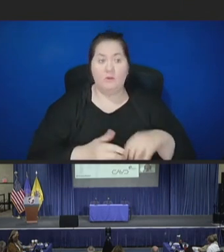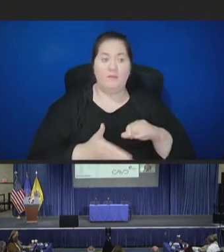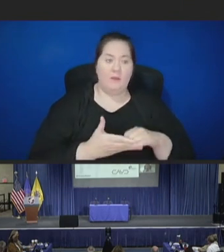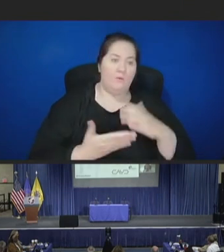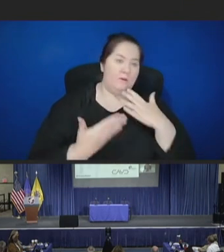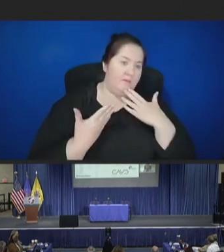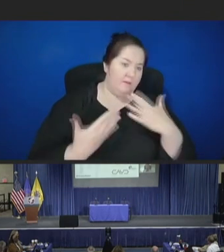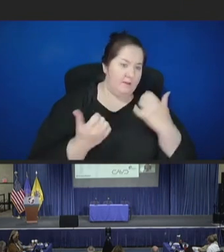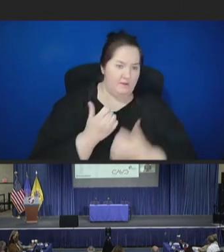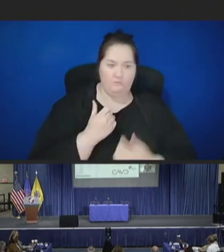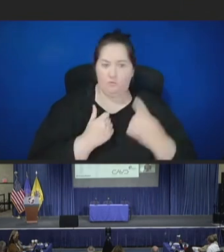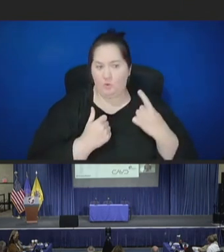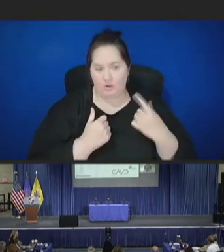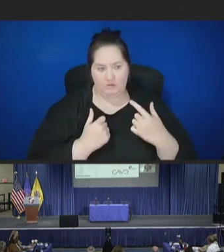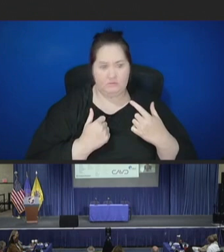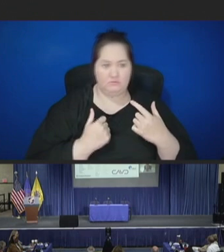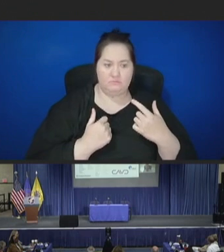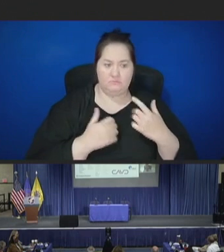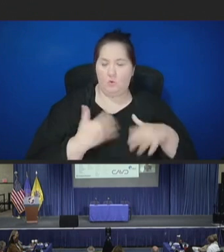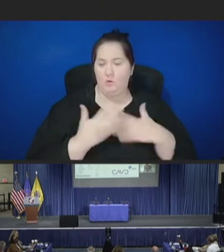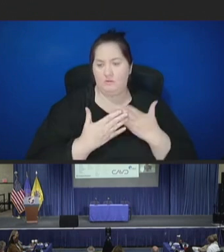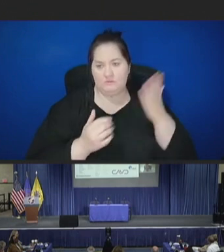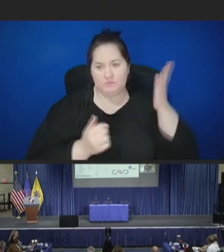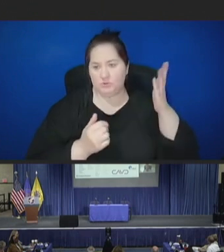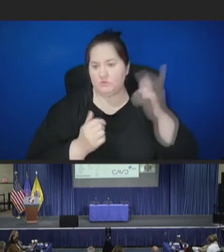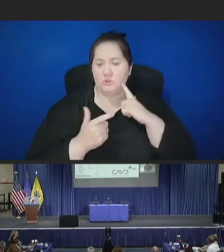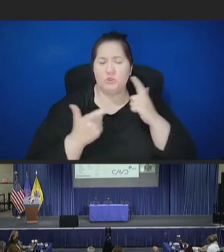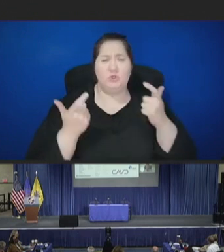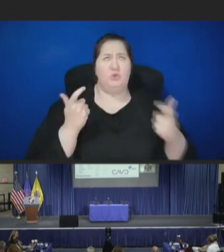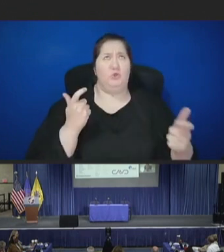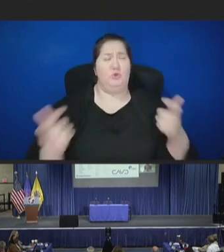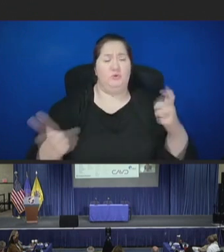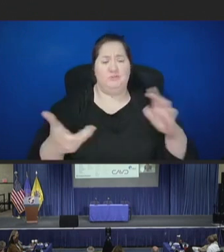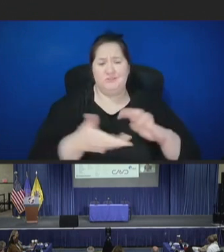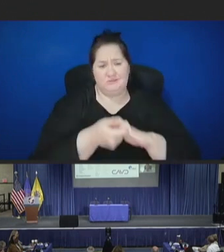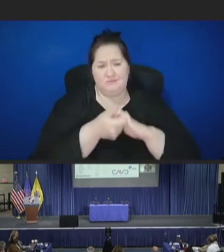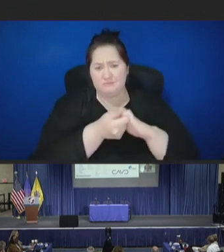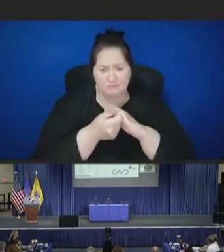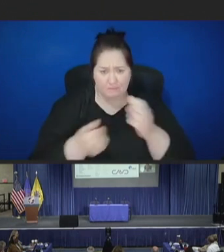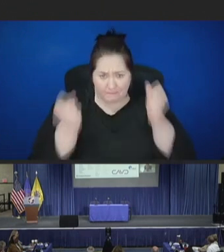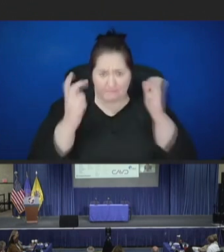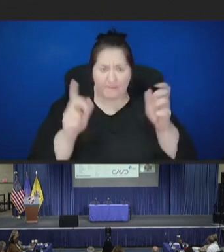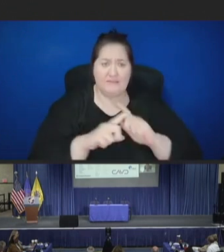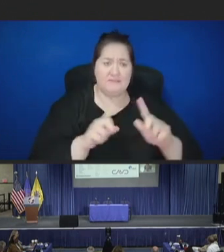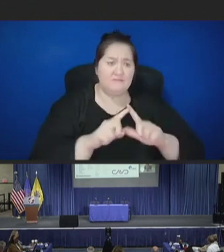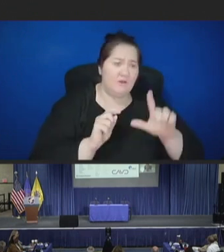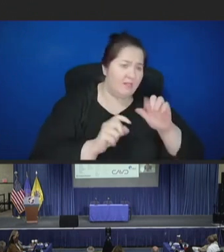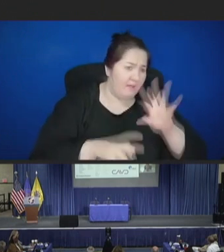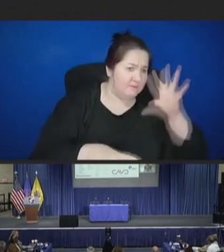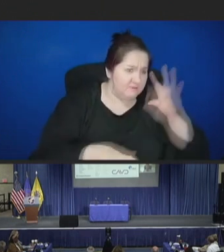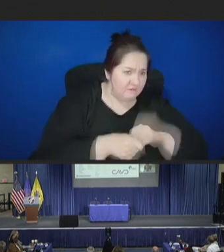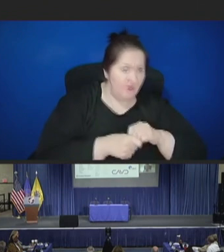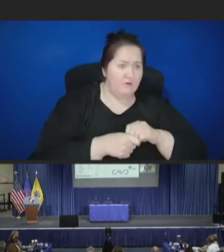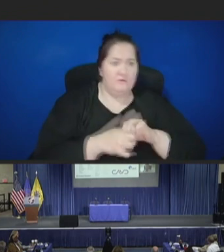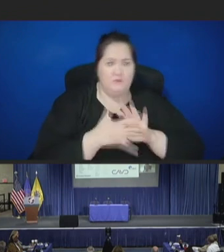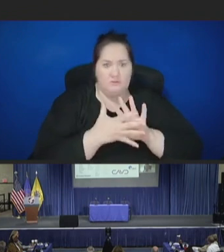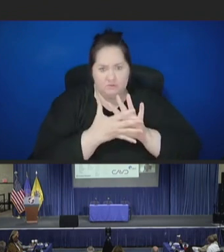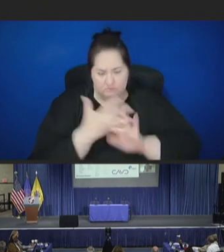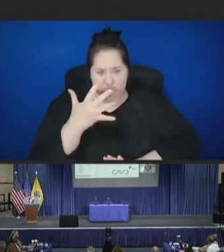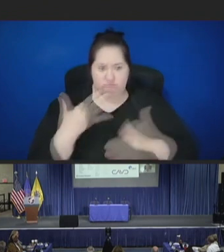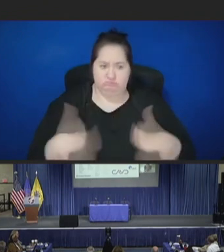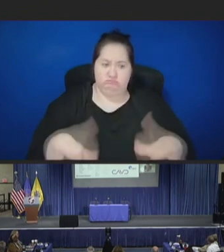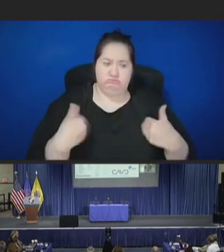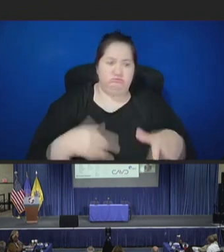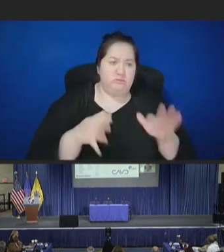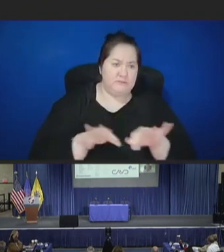thank everybody involved, same as the other speakers. This was a huge collaboration with many different labs involved that all did essential parts